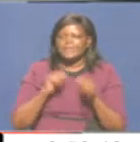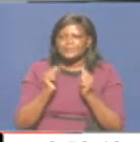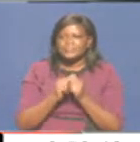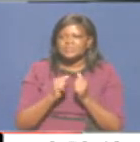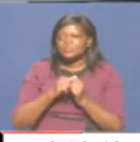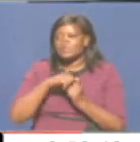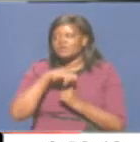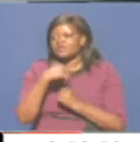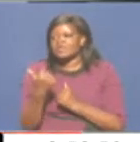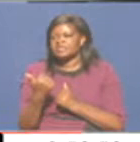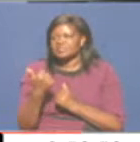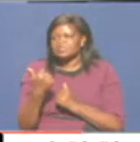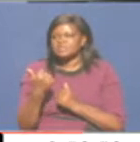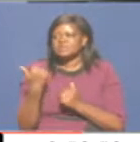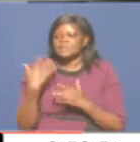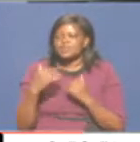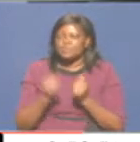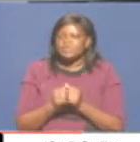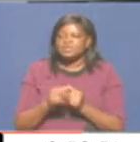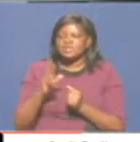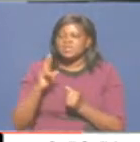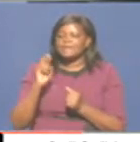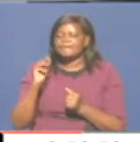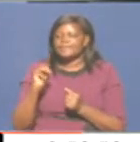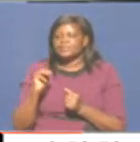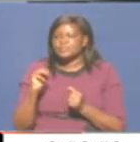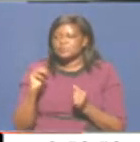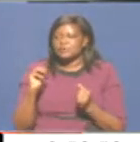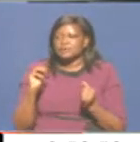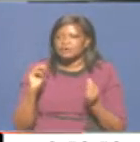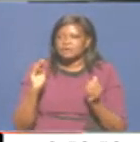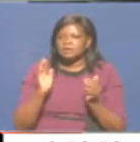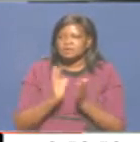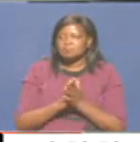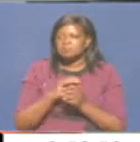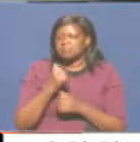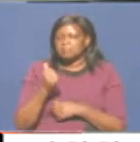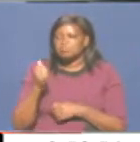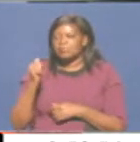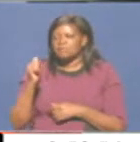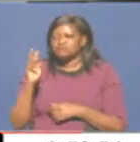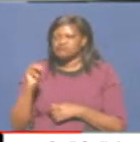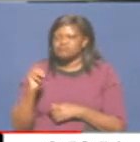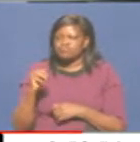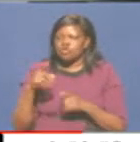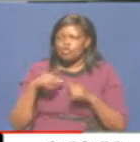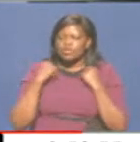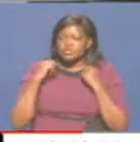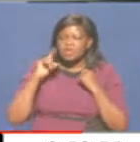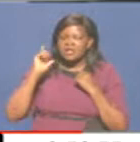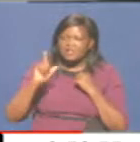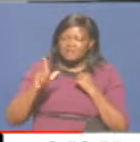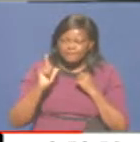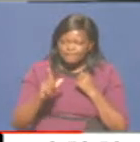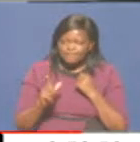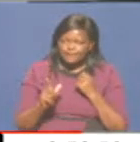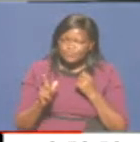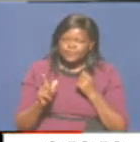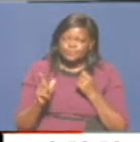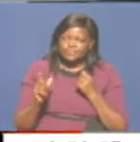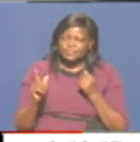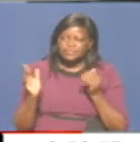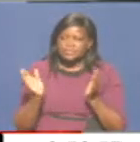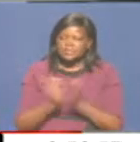Donetsk taking on Real Madrid, PSG versus Leipzig, Atletico Madrid hosting Liverpool in Madrid, Ajax versus